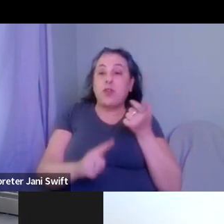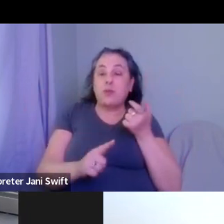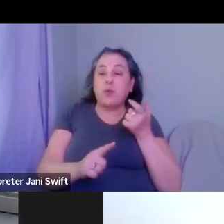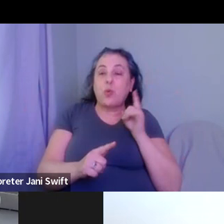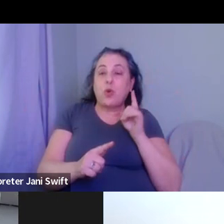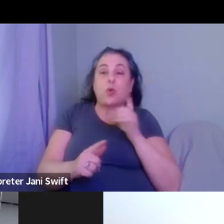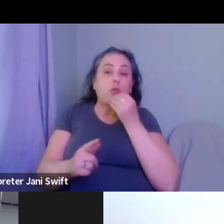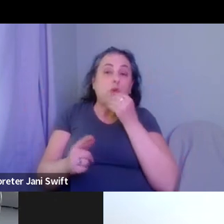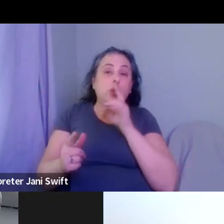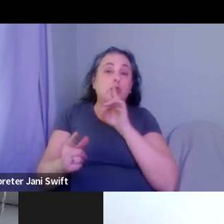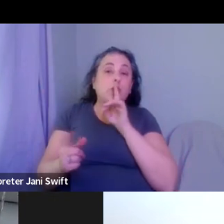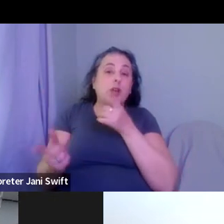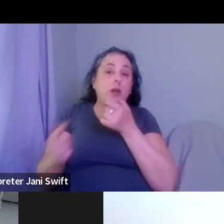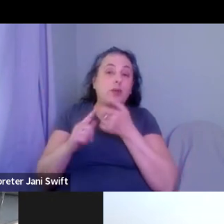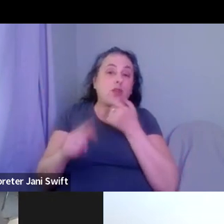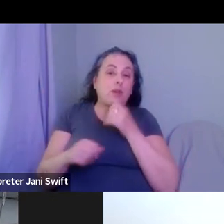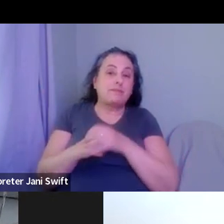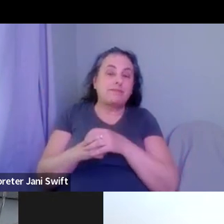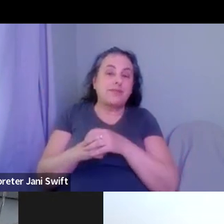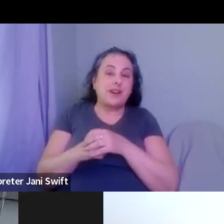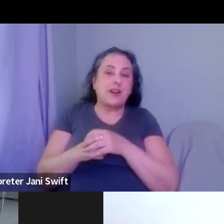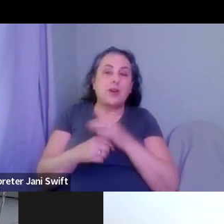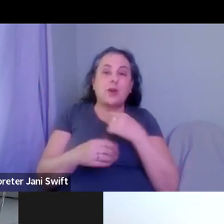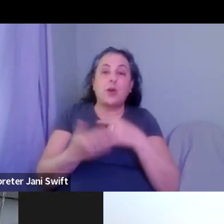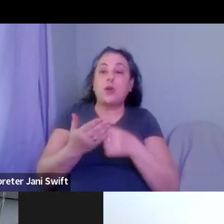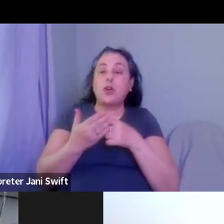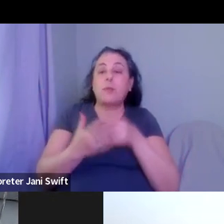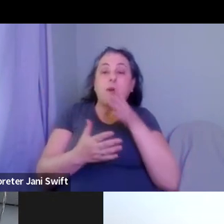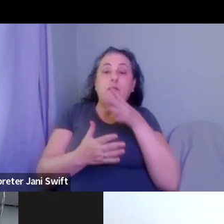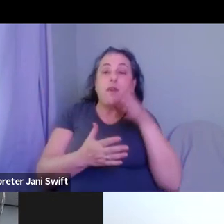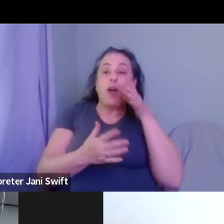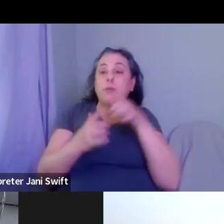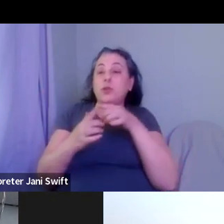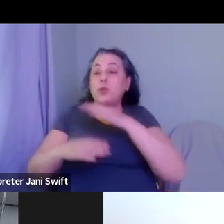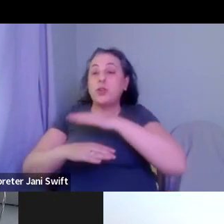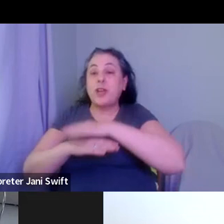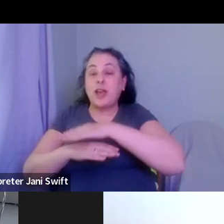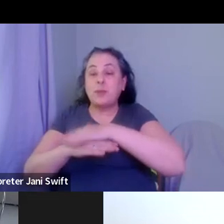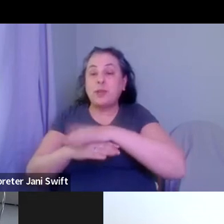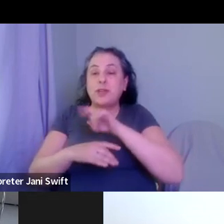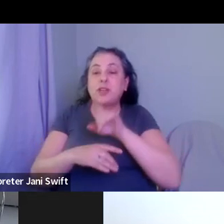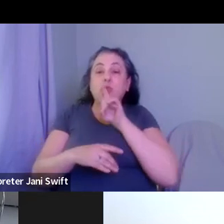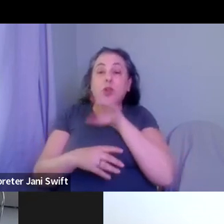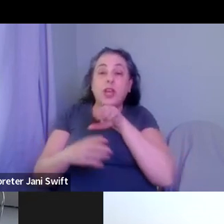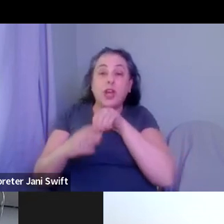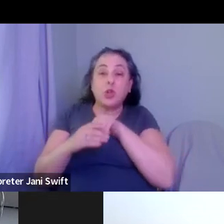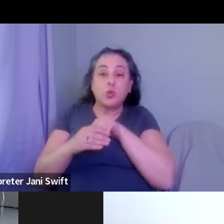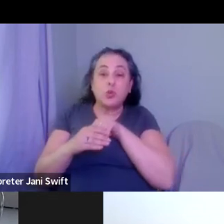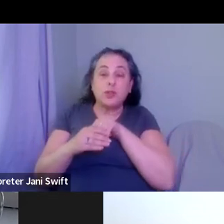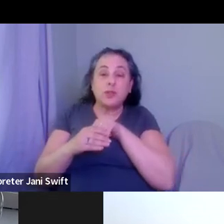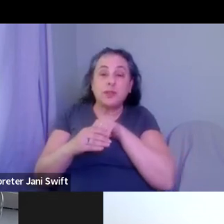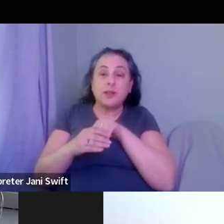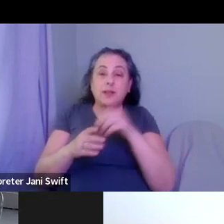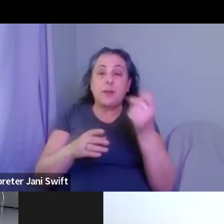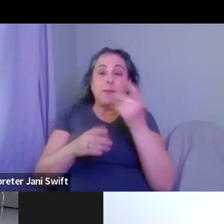where that food is truly coming from. When we talk about farm to table, I think we also have to really include back